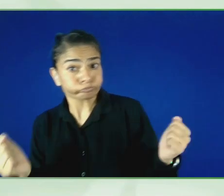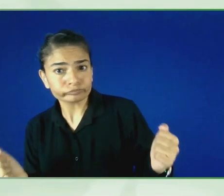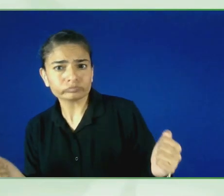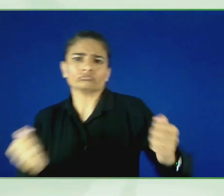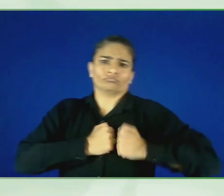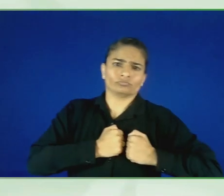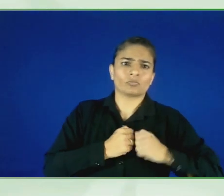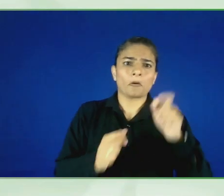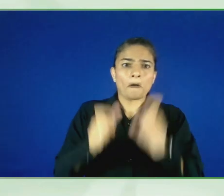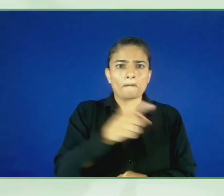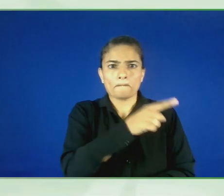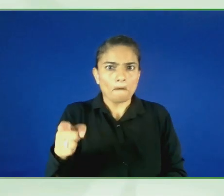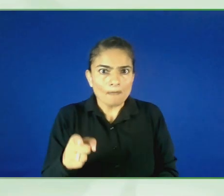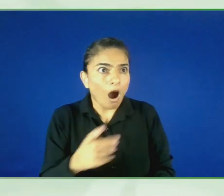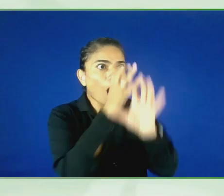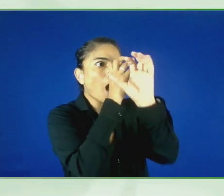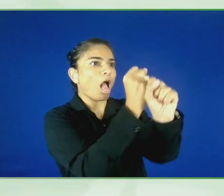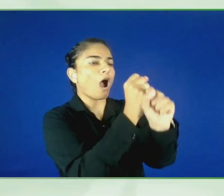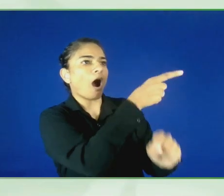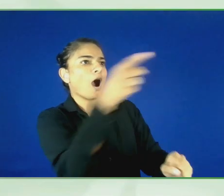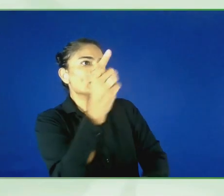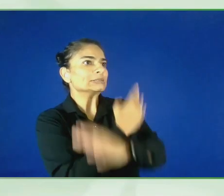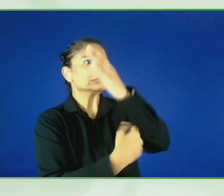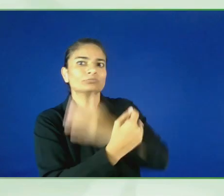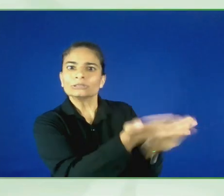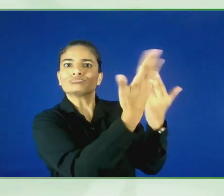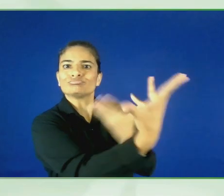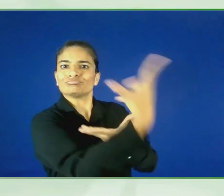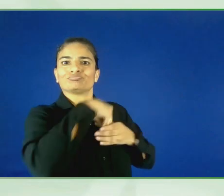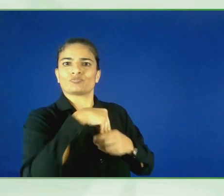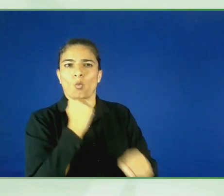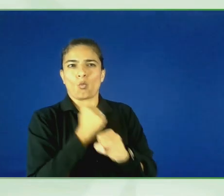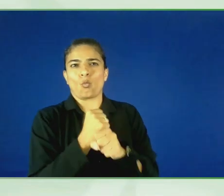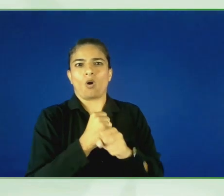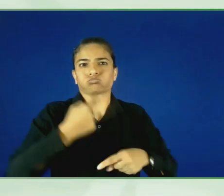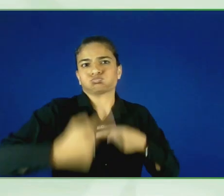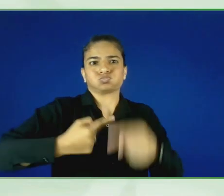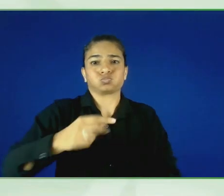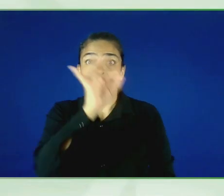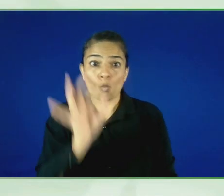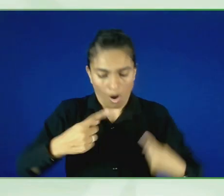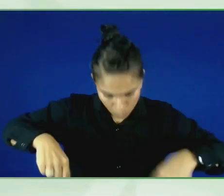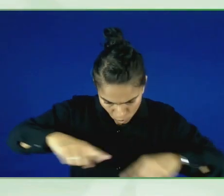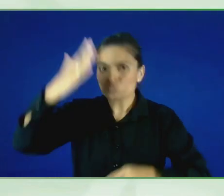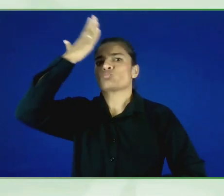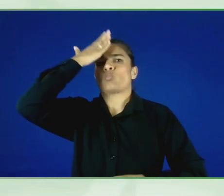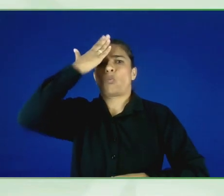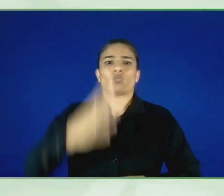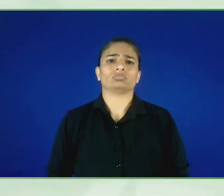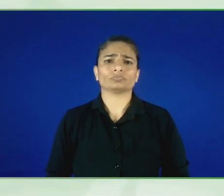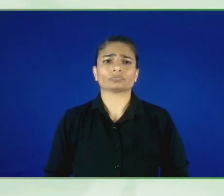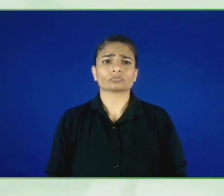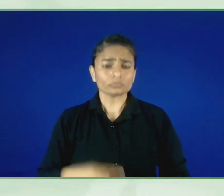know what you're doing. Transform your commitment to action. Commitments are essential. Actions are even more